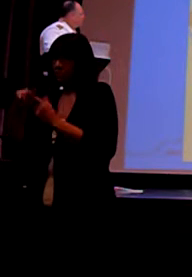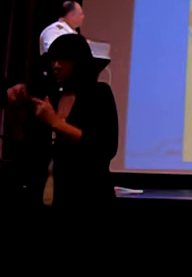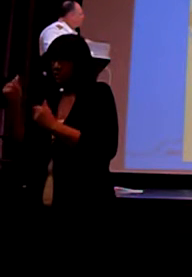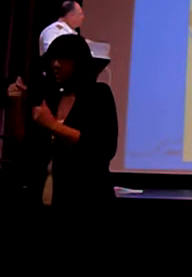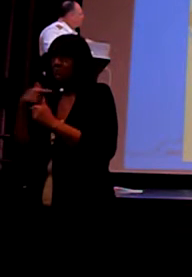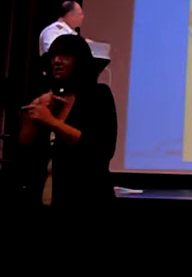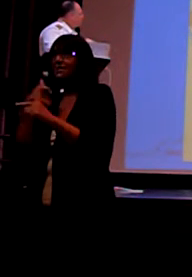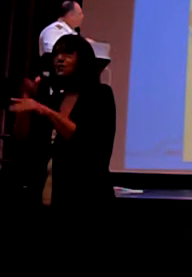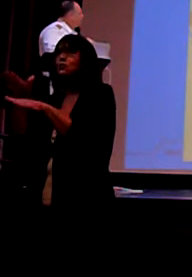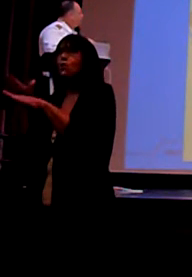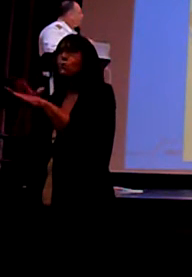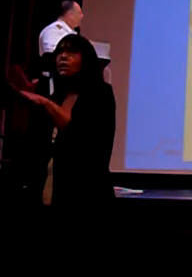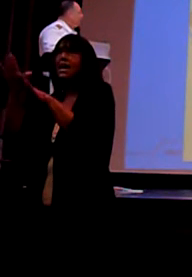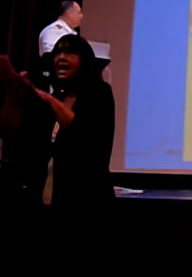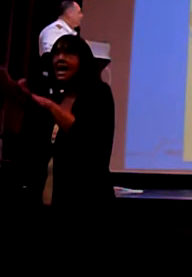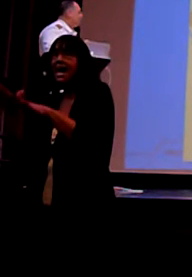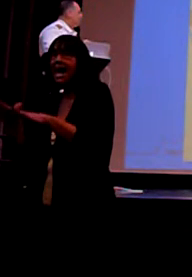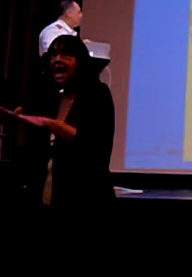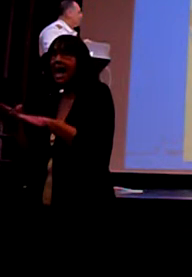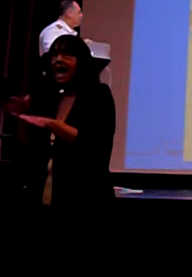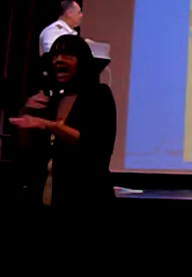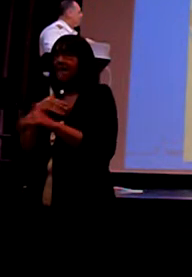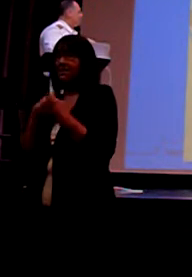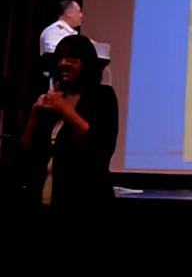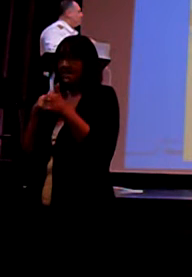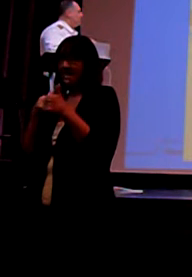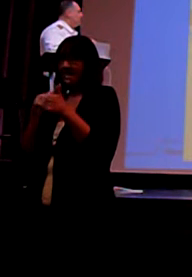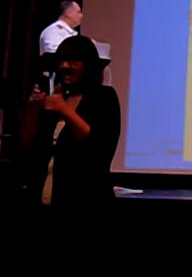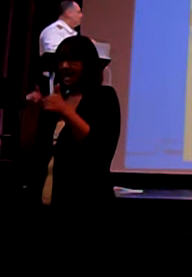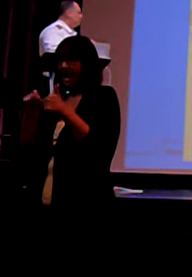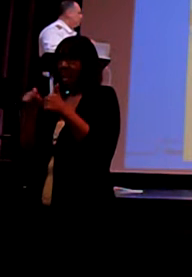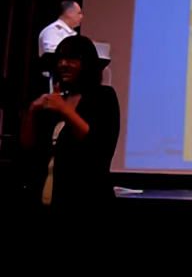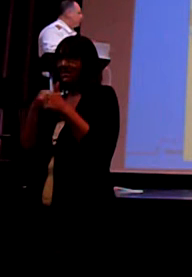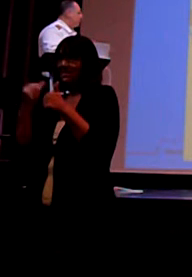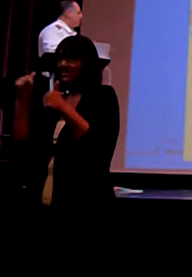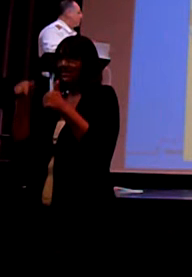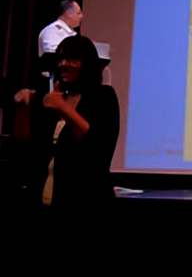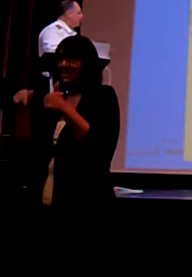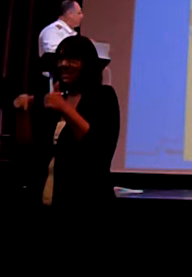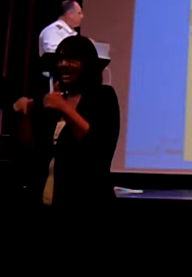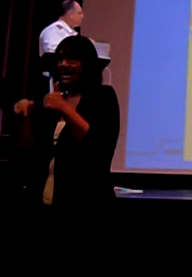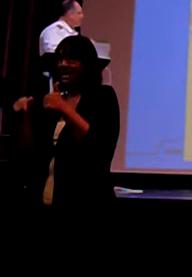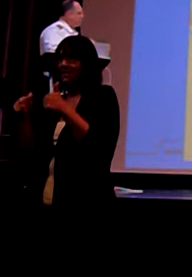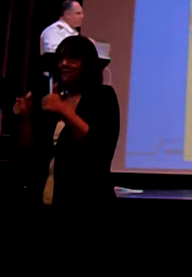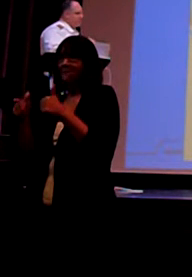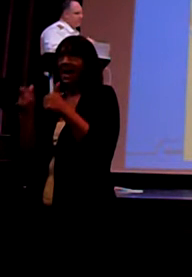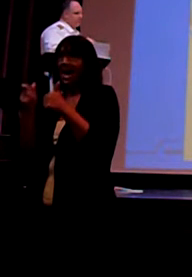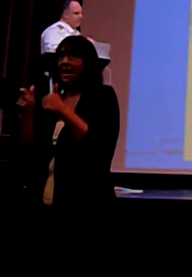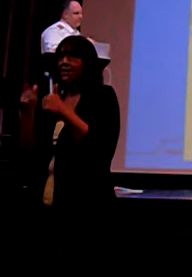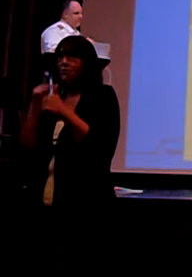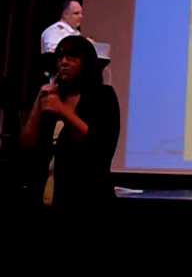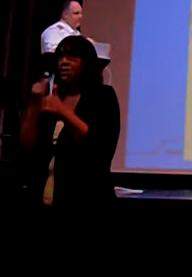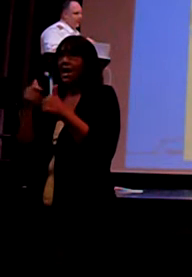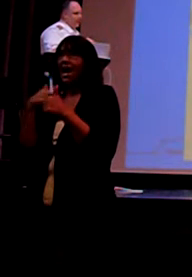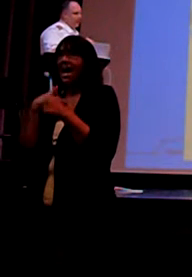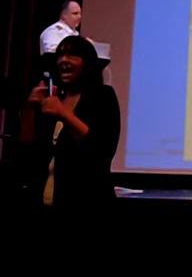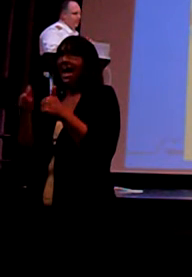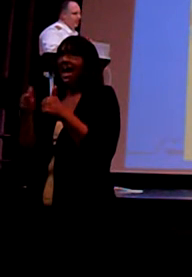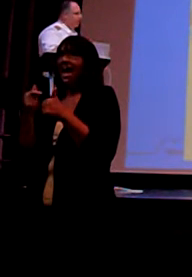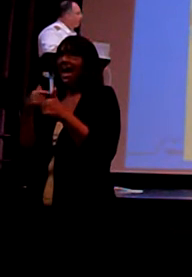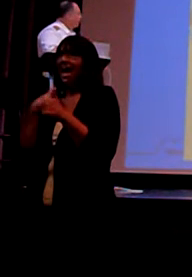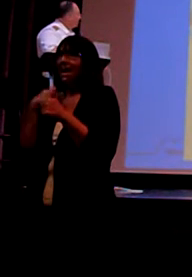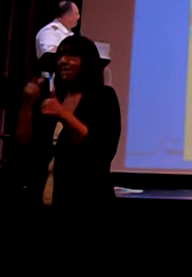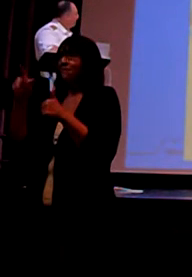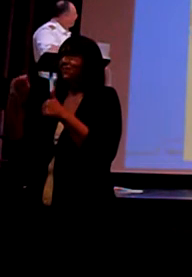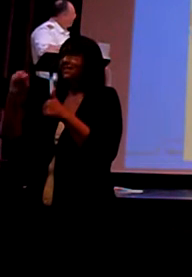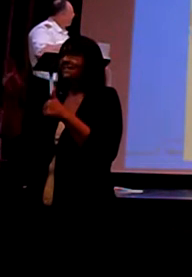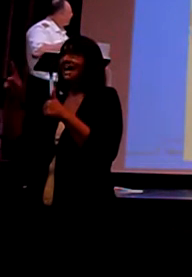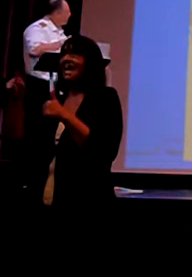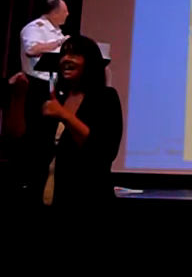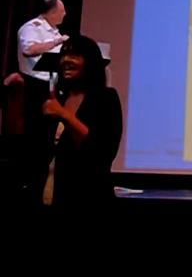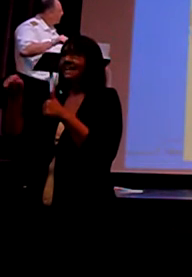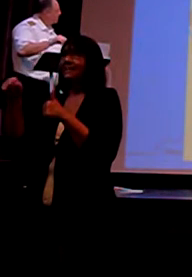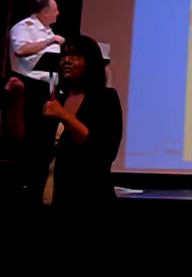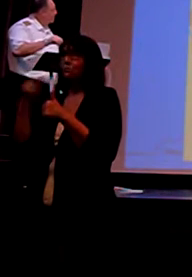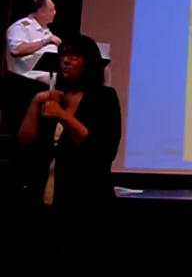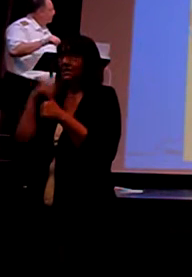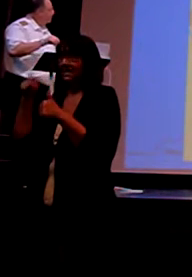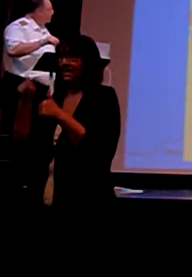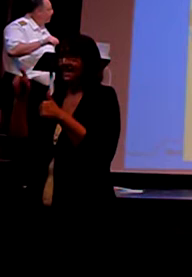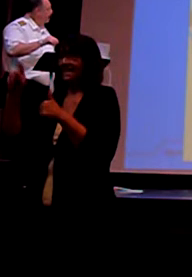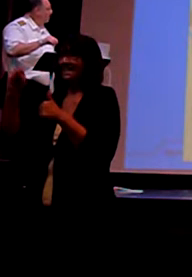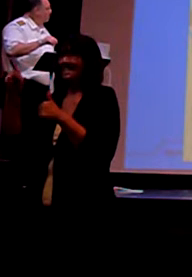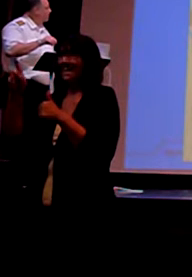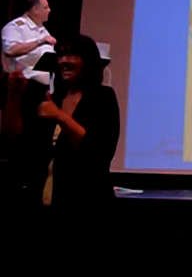we needed to slow down. If we had 10 knots here, we needed to slow down relatively fast because there's a tanker pier here that we needed